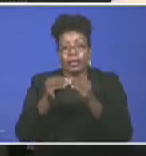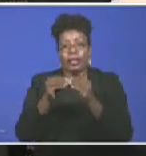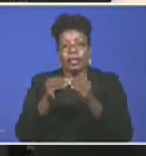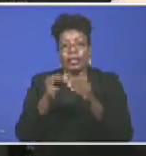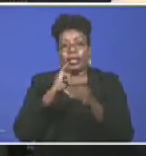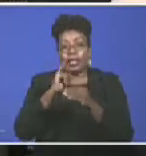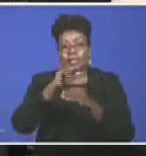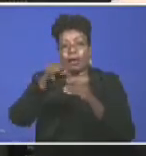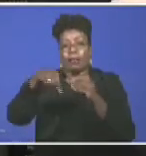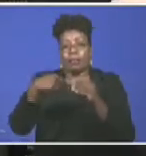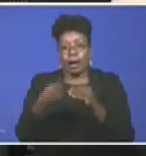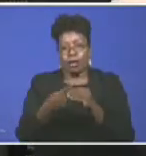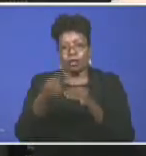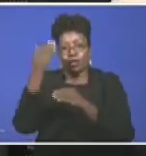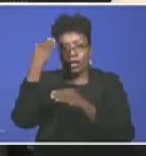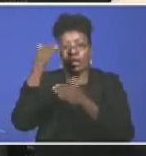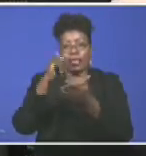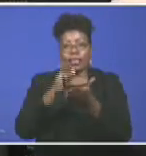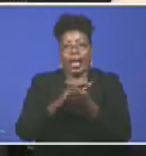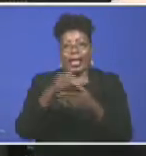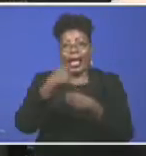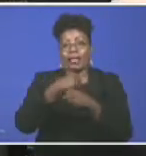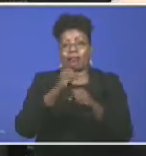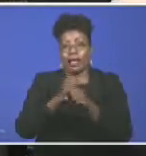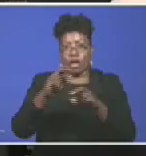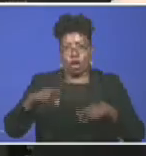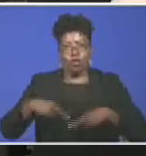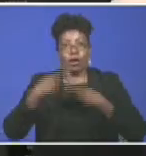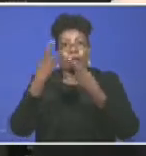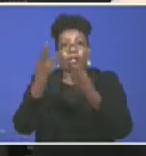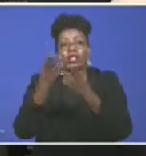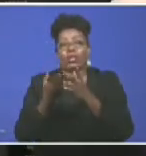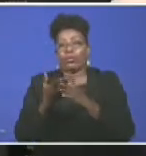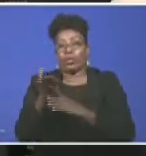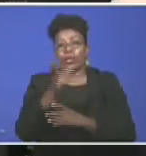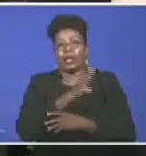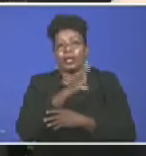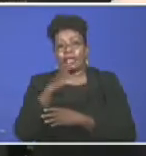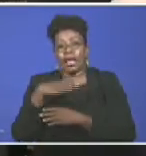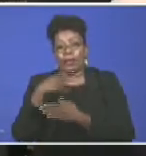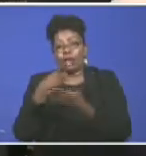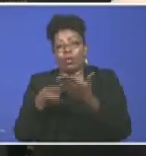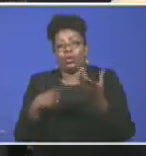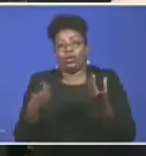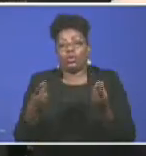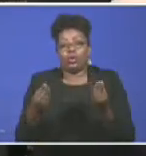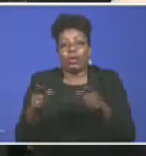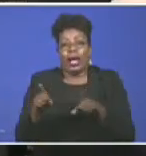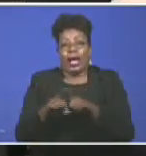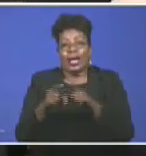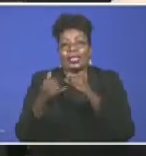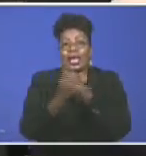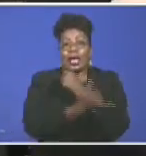that and to make recommendations through me to the cabinet as to what we should do as a country going forward.